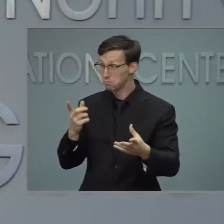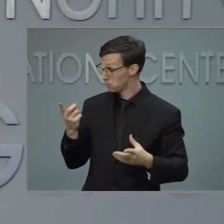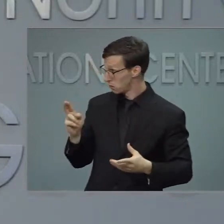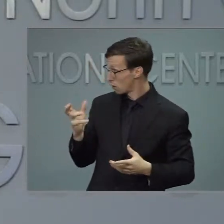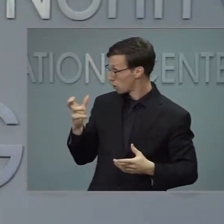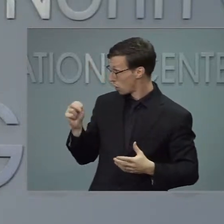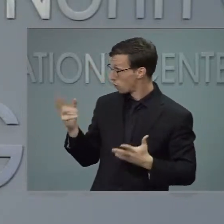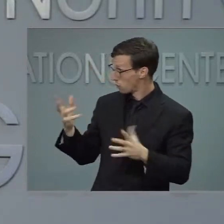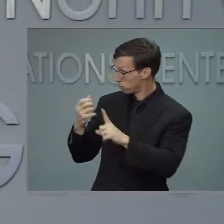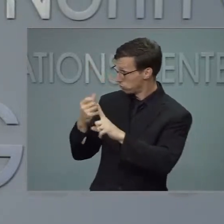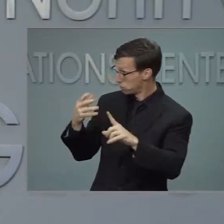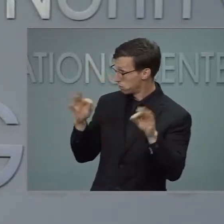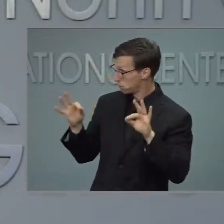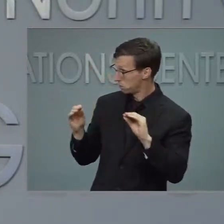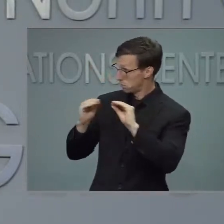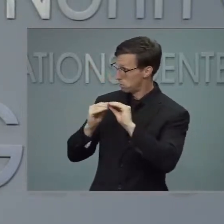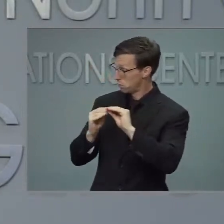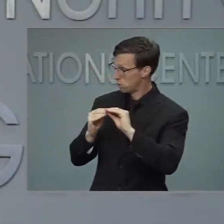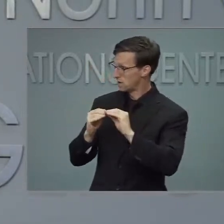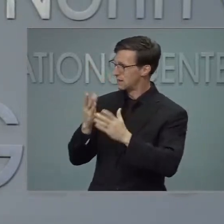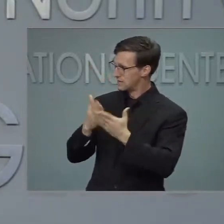vaccination counties and what we're doing with them.